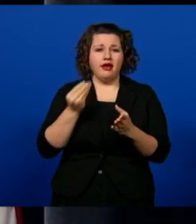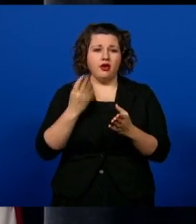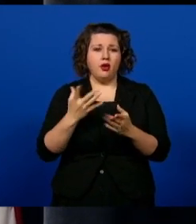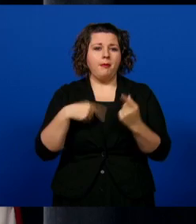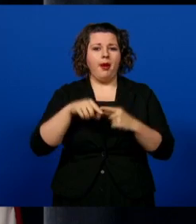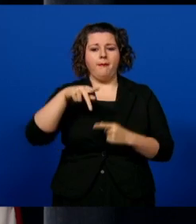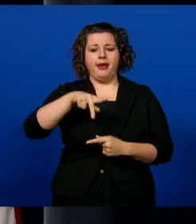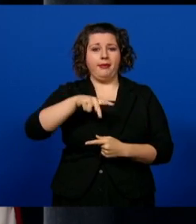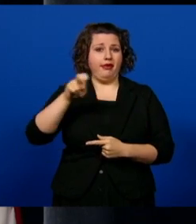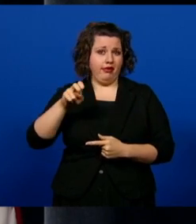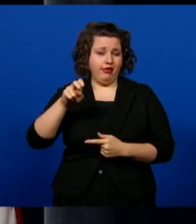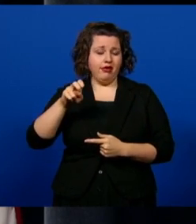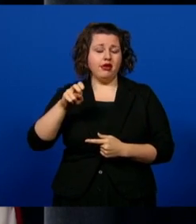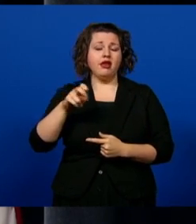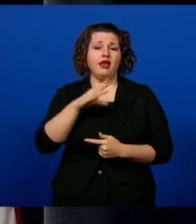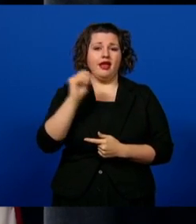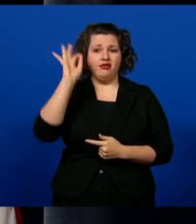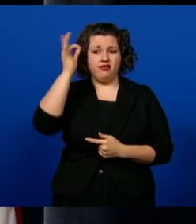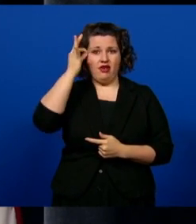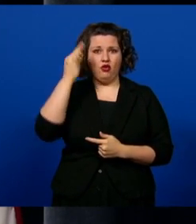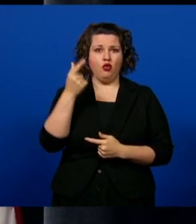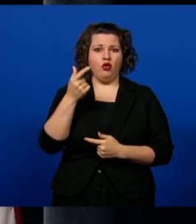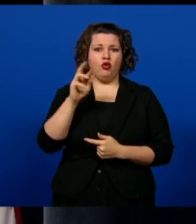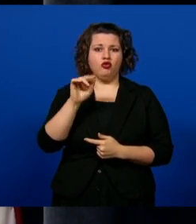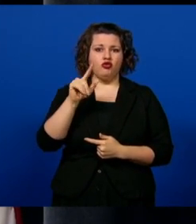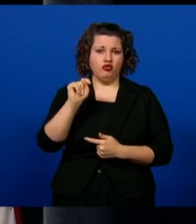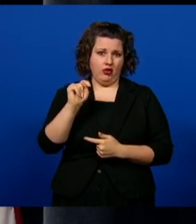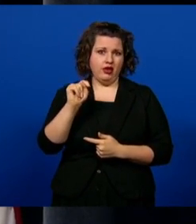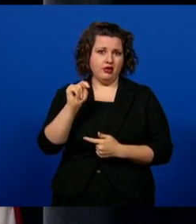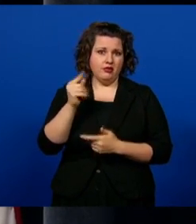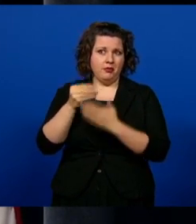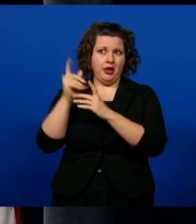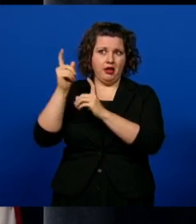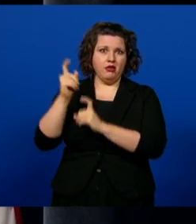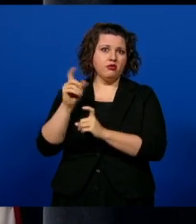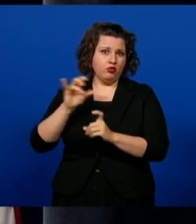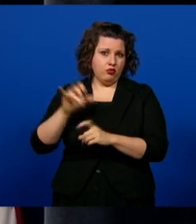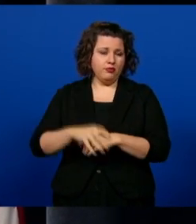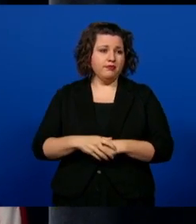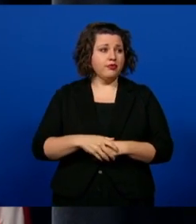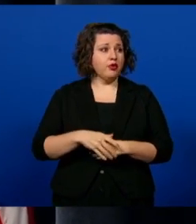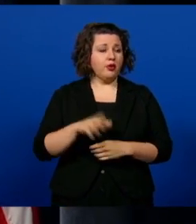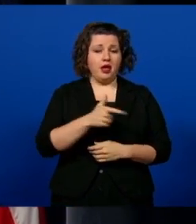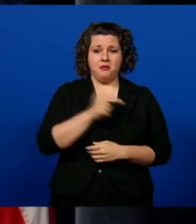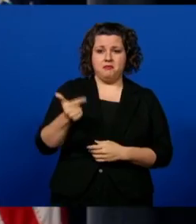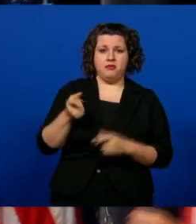the PPE and federal grants front as well. So with that, Director Lebo.